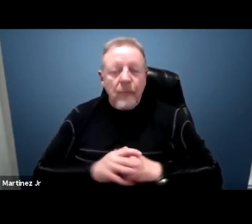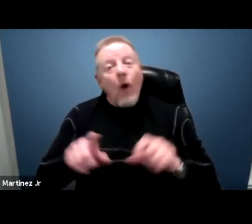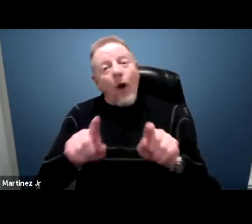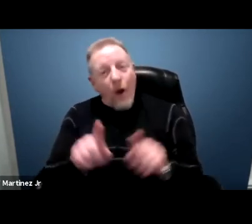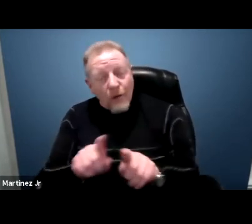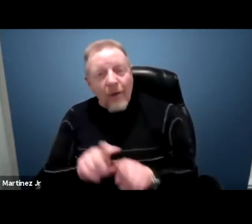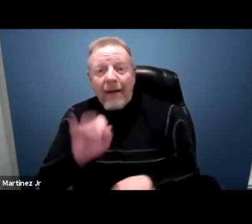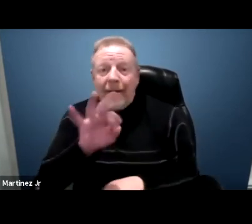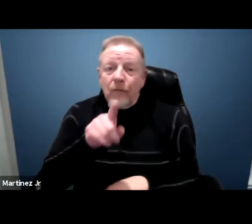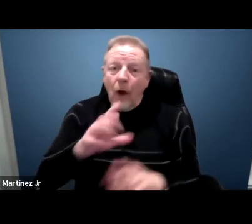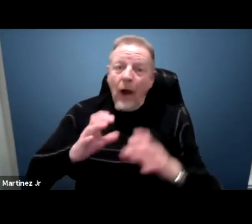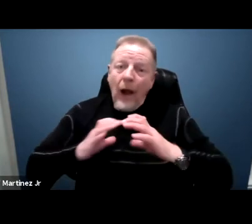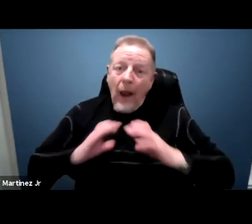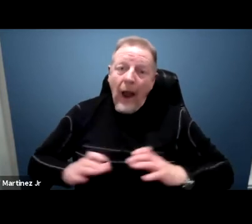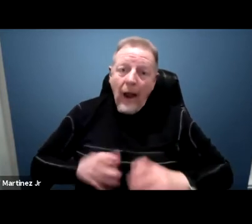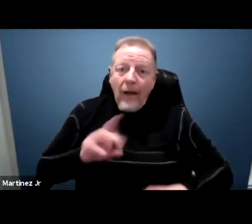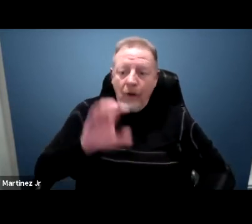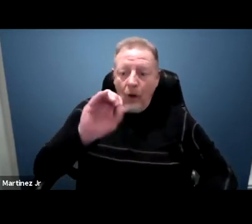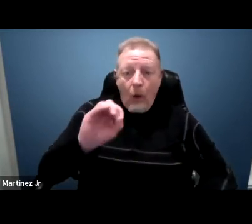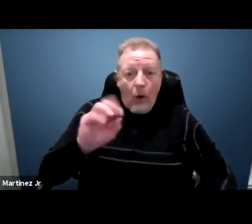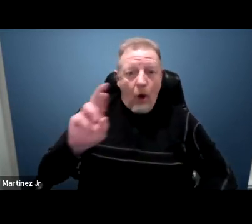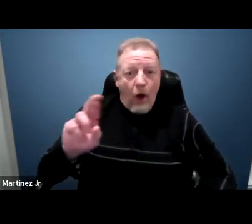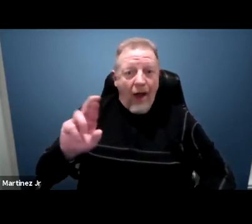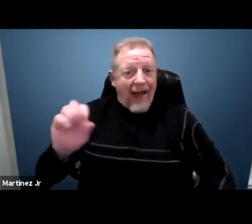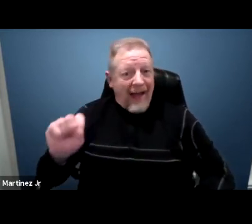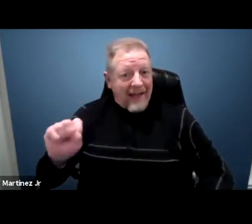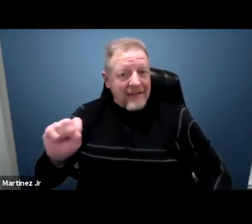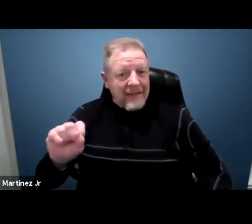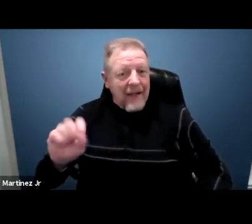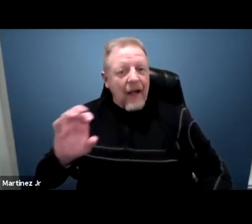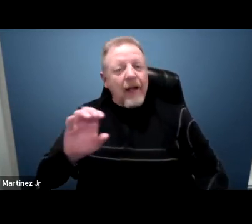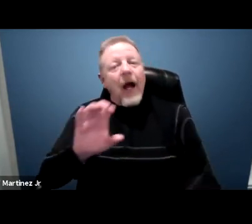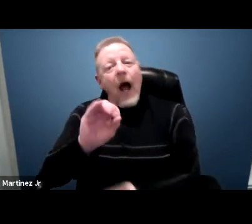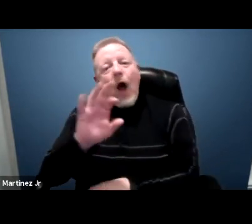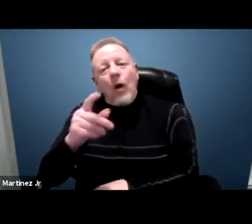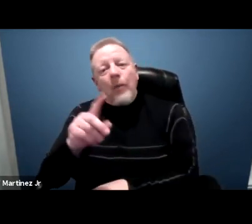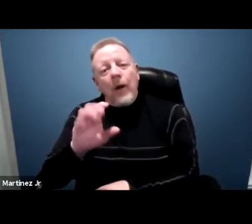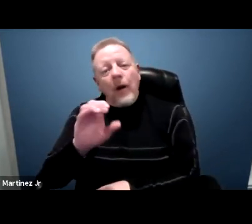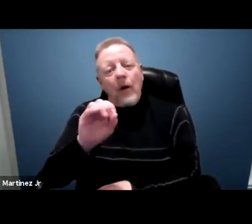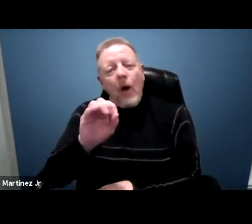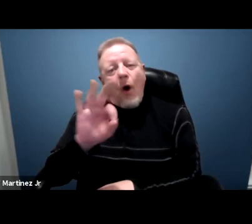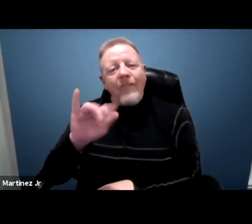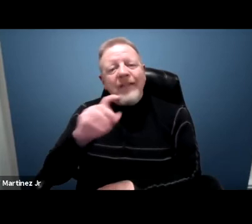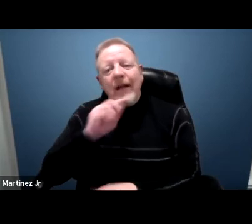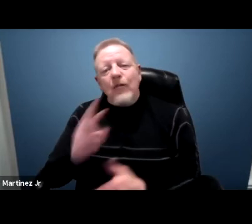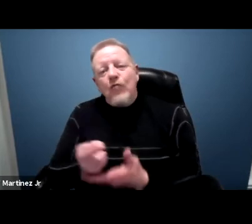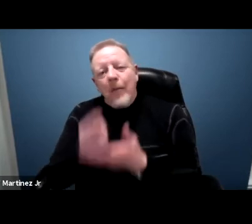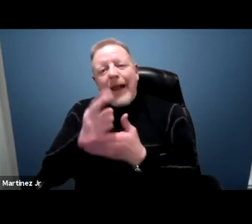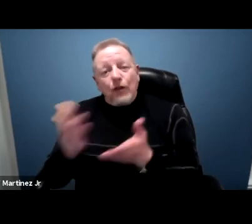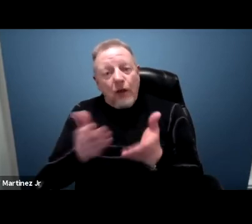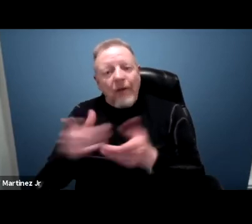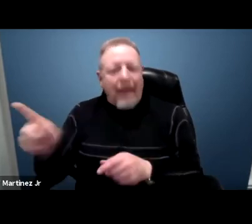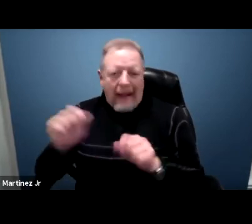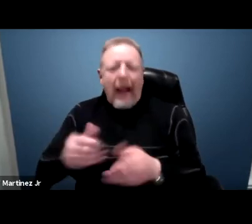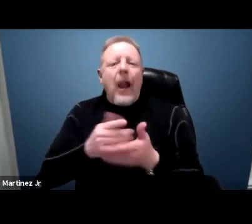Also, if you're a client of ORS, they also might be able to help you with resources for accommodations and evaluations.